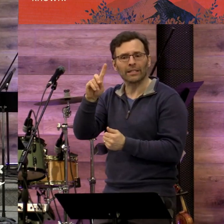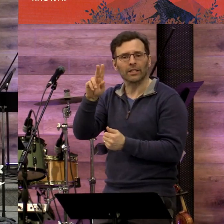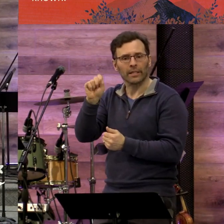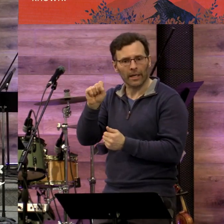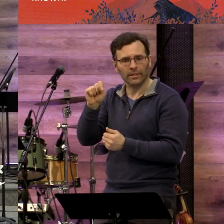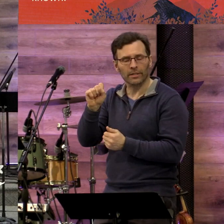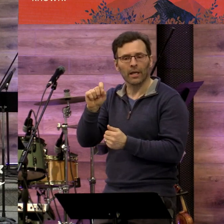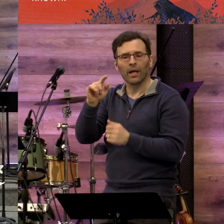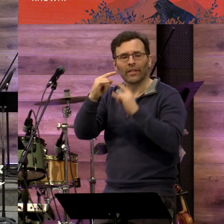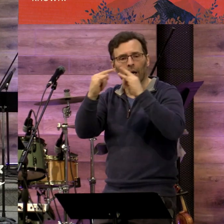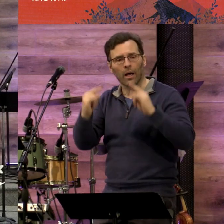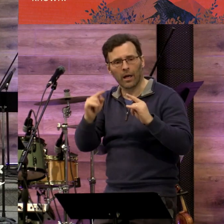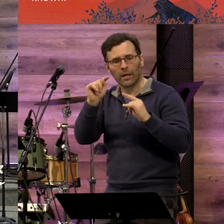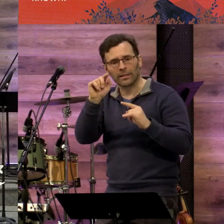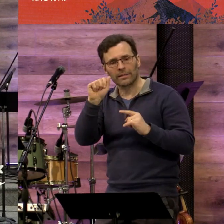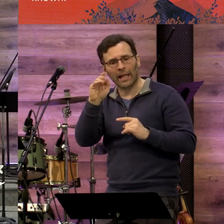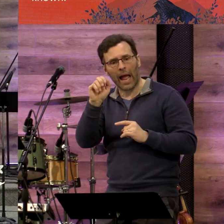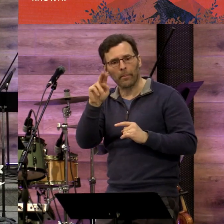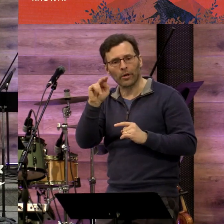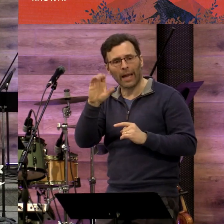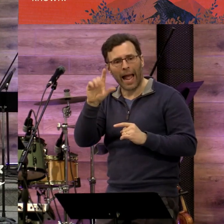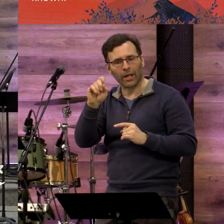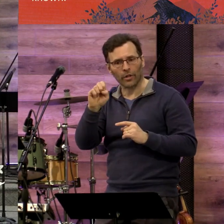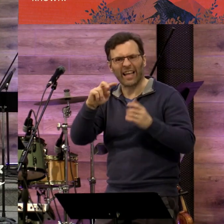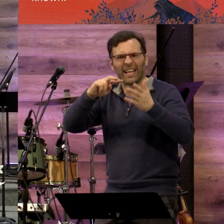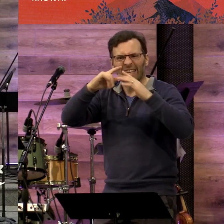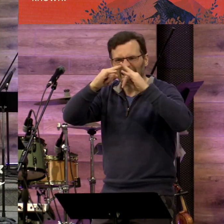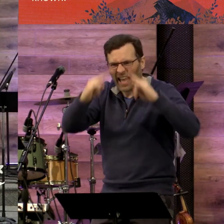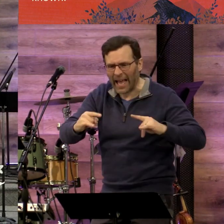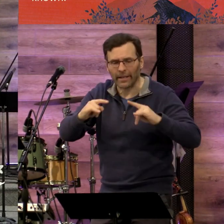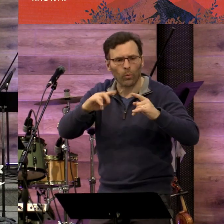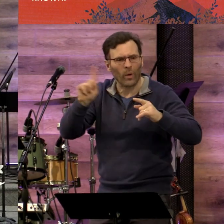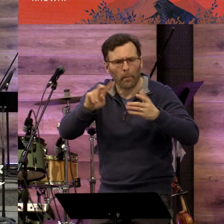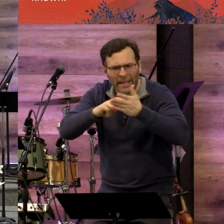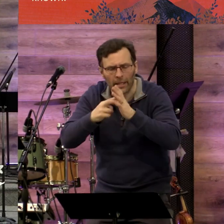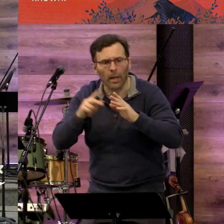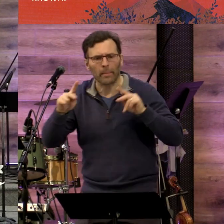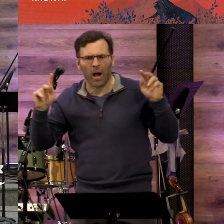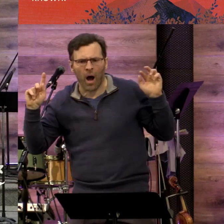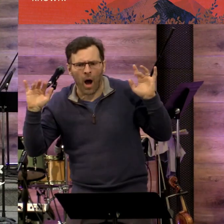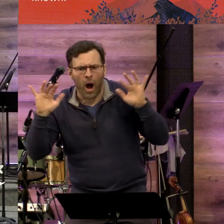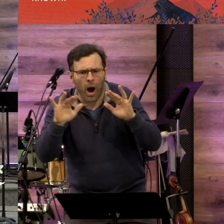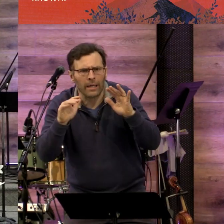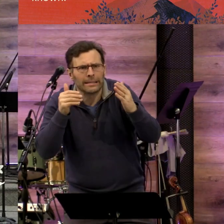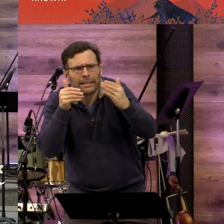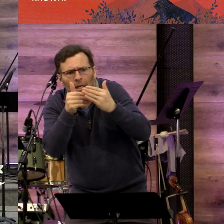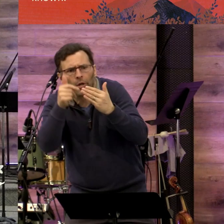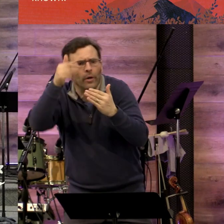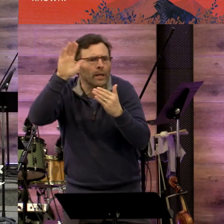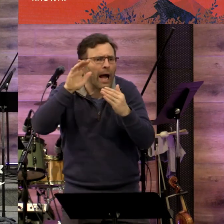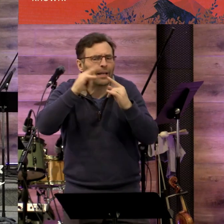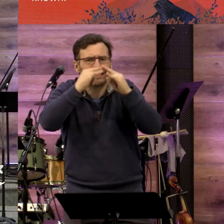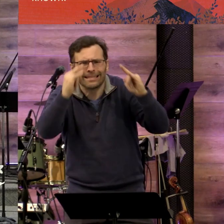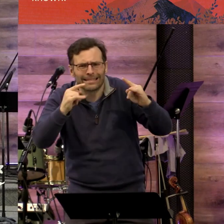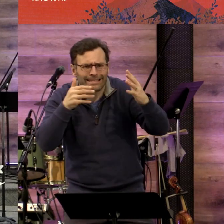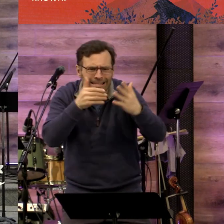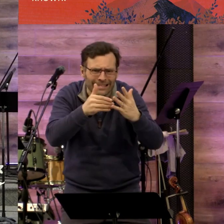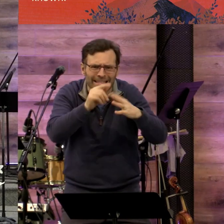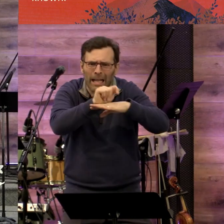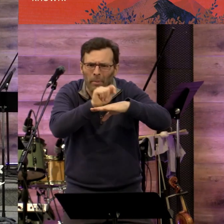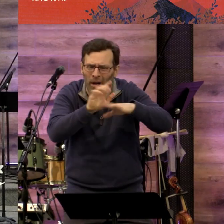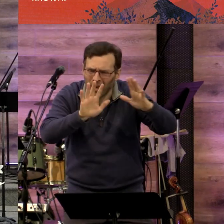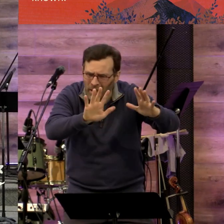of the tabernacle, or the tent of meeting, the place where the people of God would draw near to God, where heaven and earth would